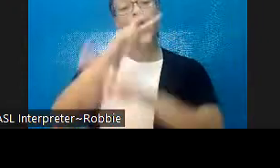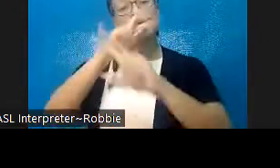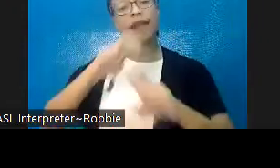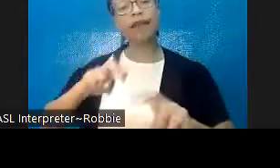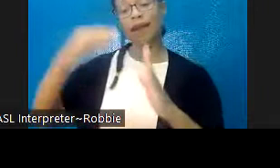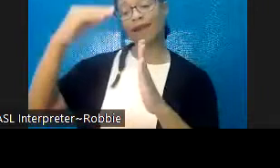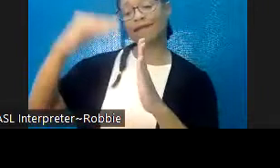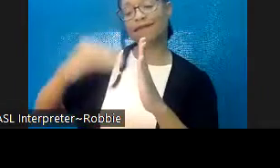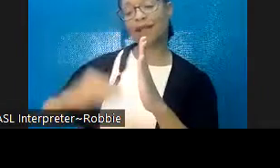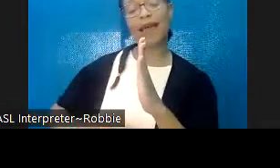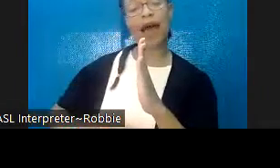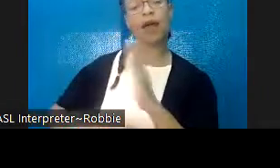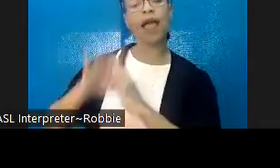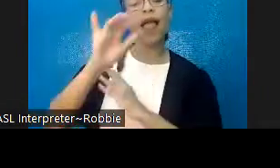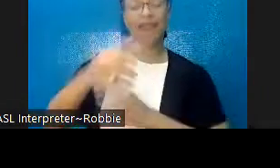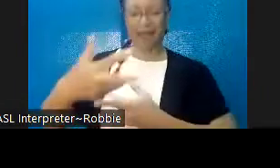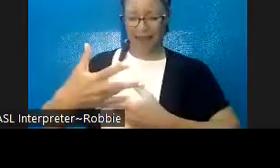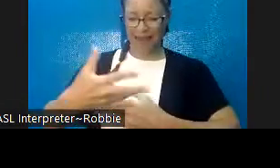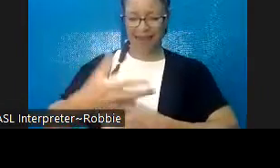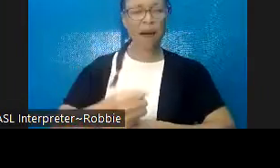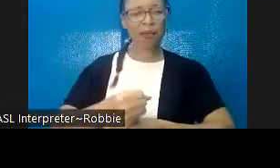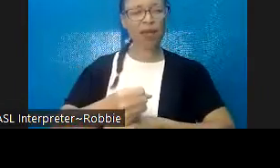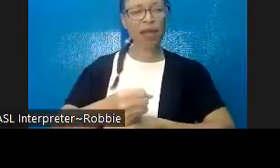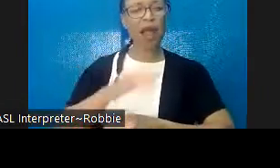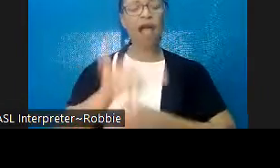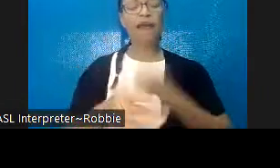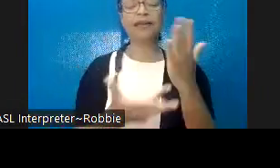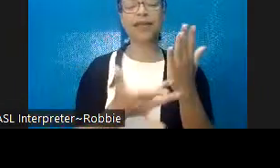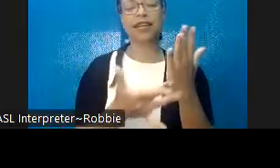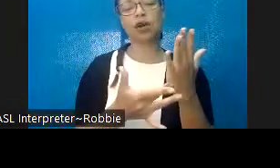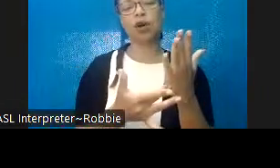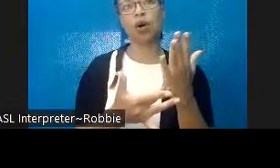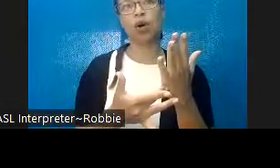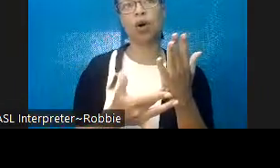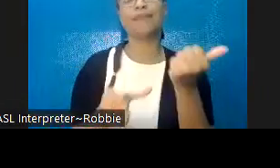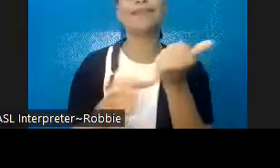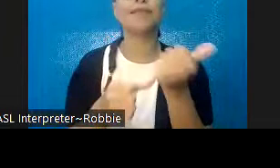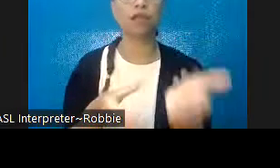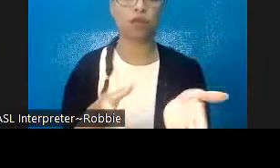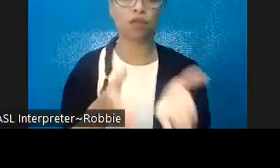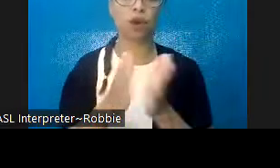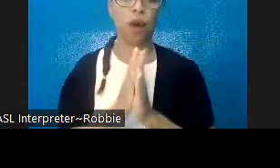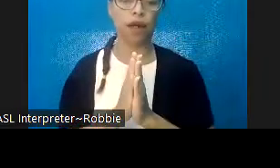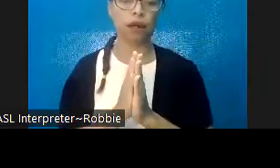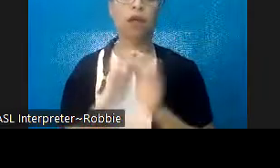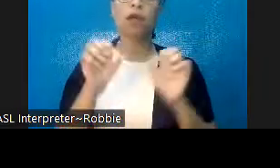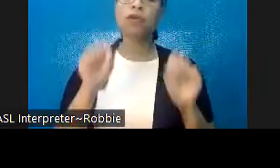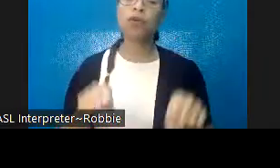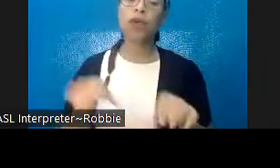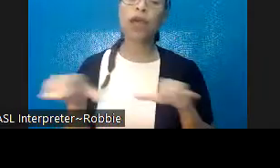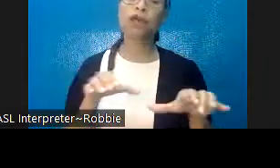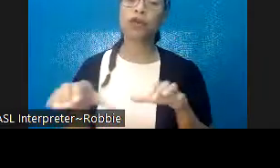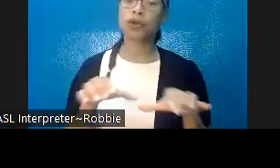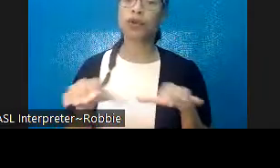to build out that summary, to build out that technical assistance request. So you can do